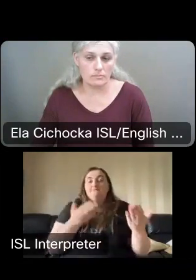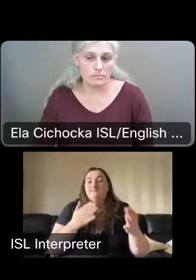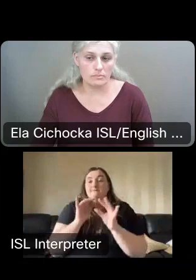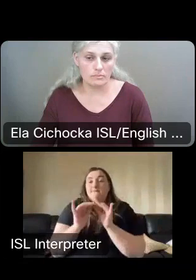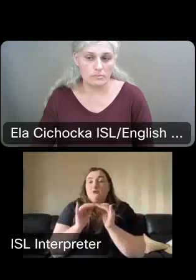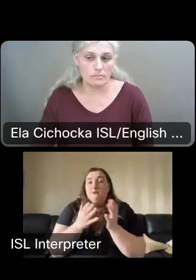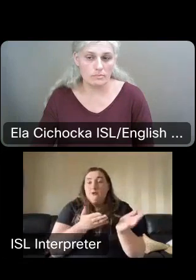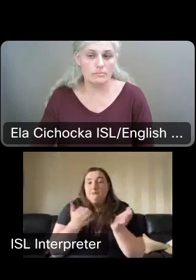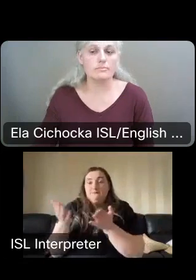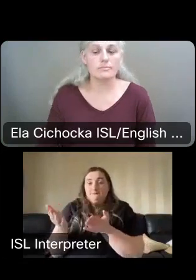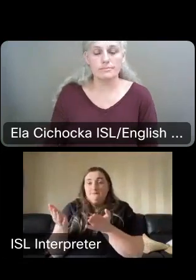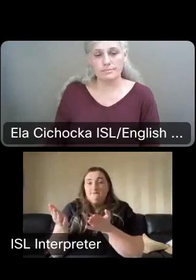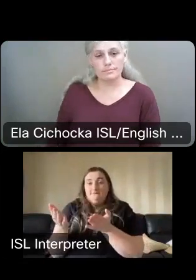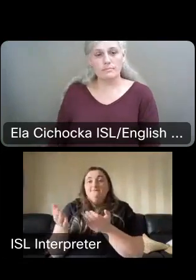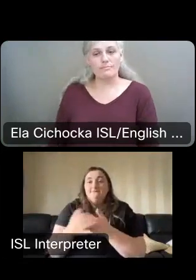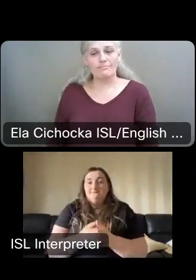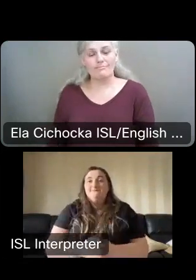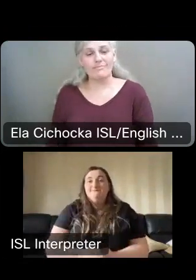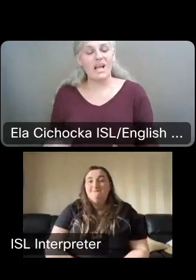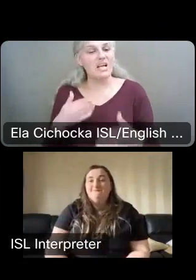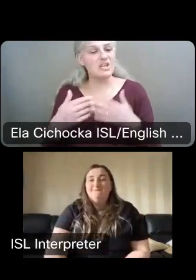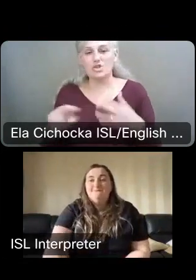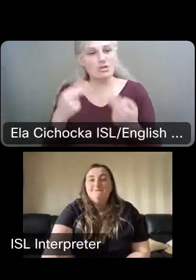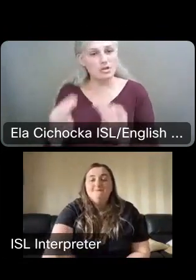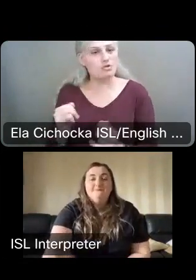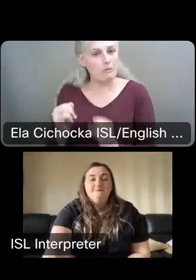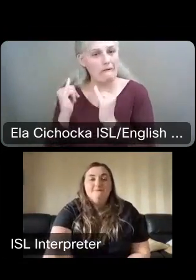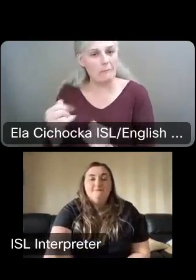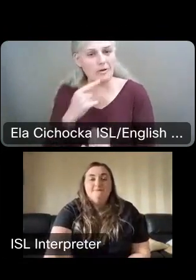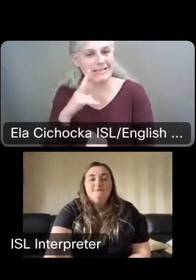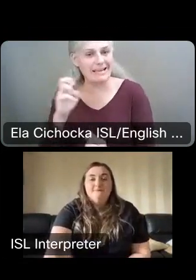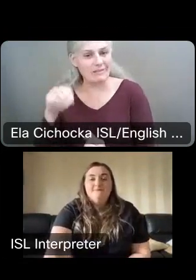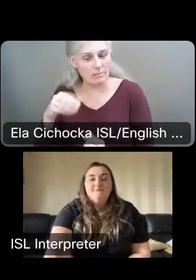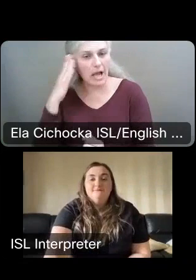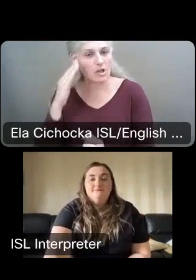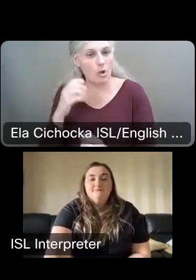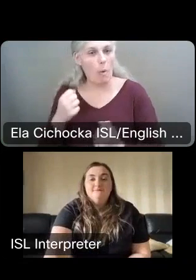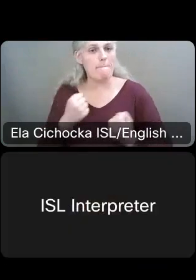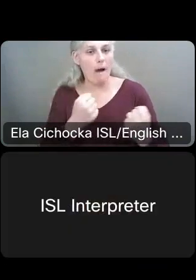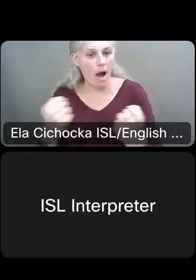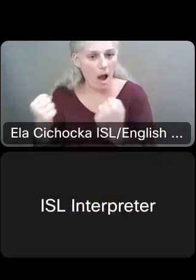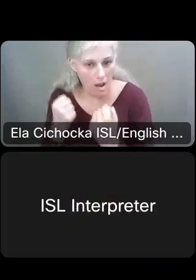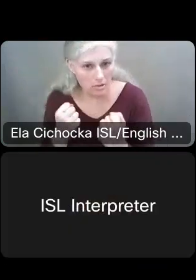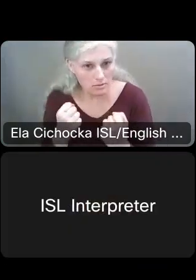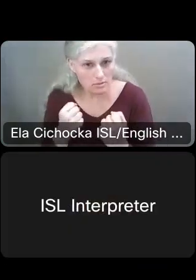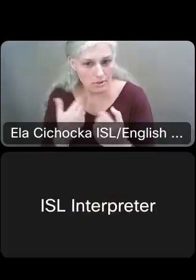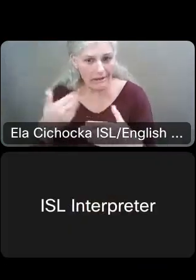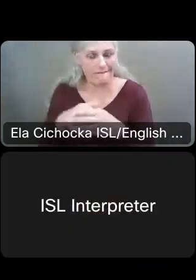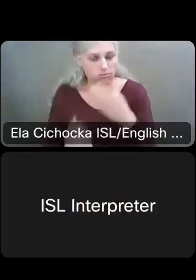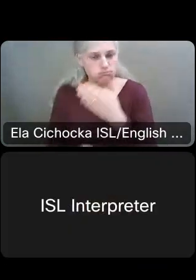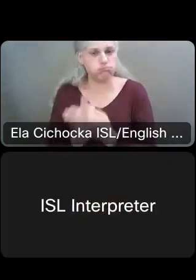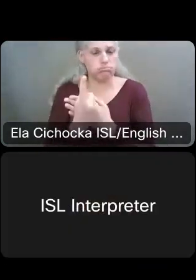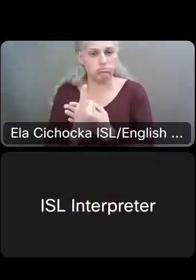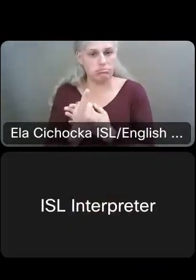badly for the second victim. I know of 2 pilots involved in a large accident that killed over 80 people. And through